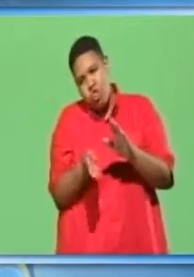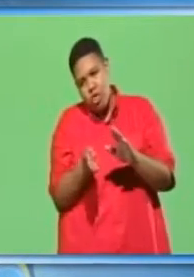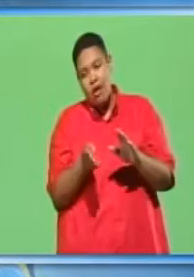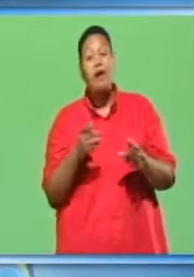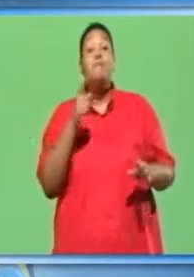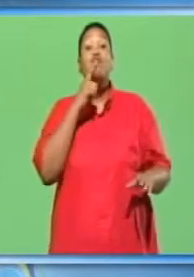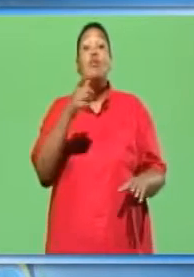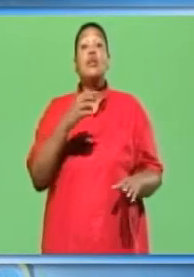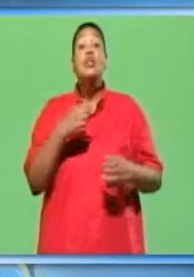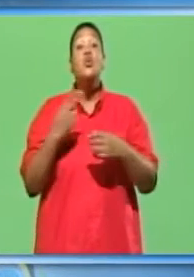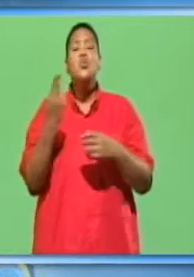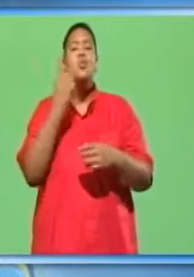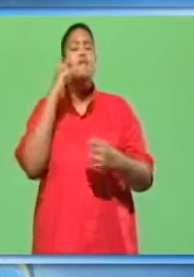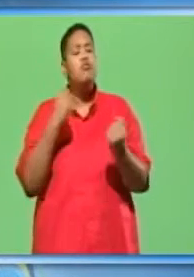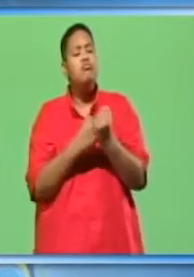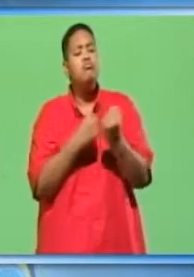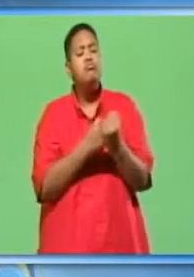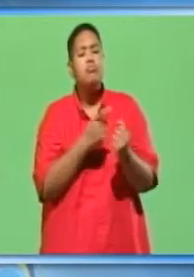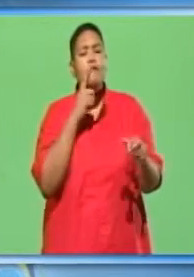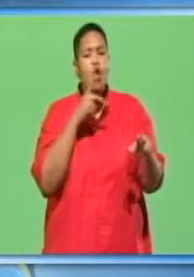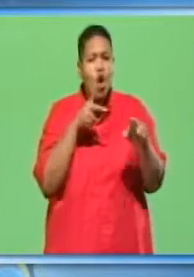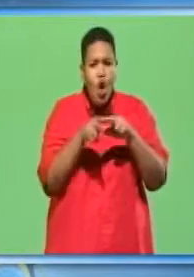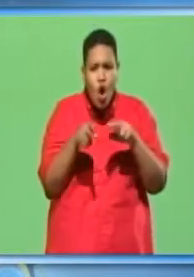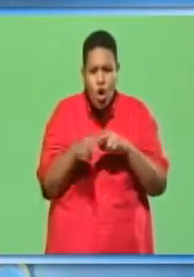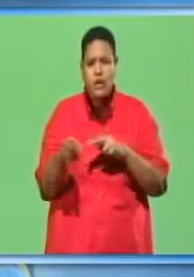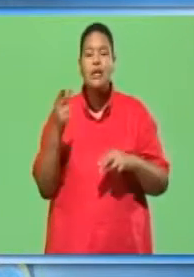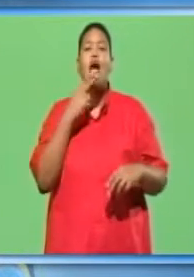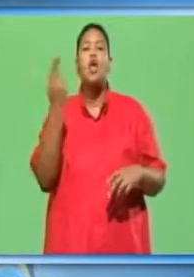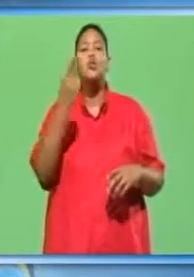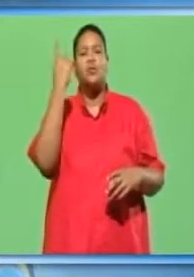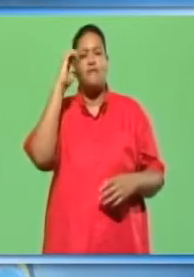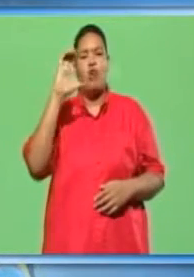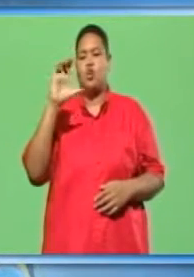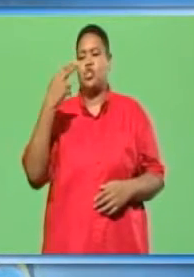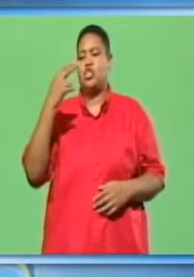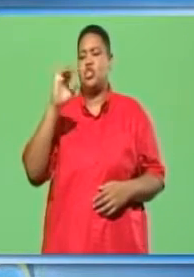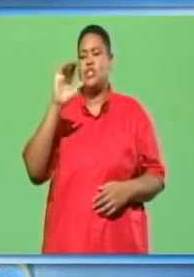marking lines to aid in the cutting and in the use of chisels.